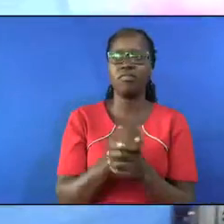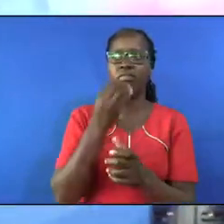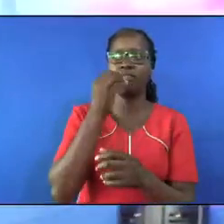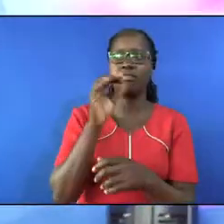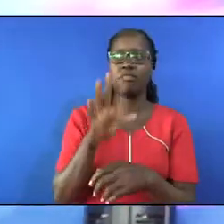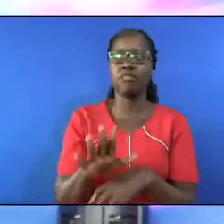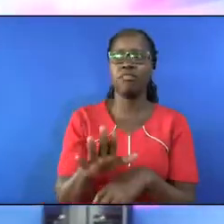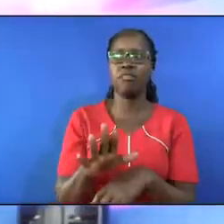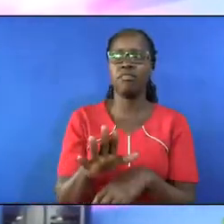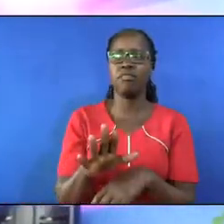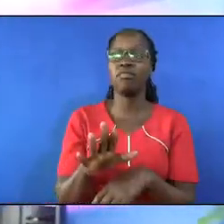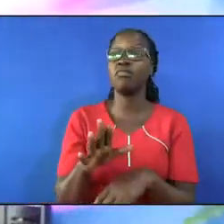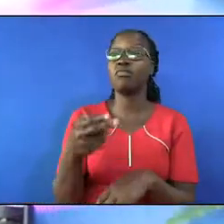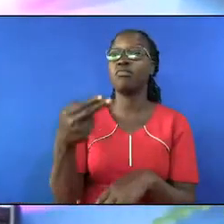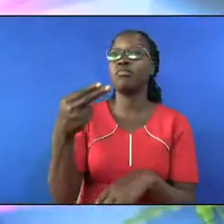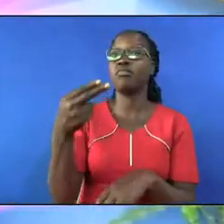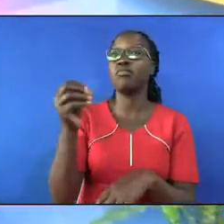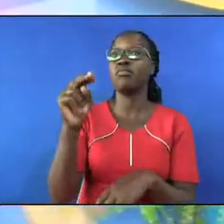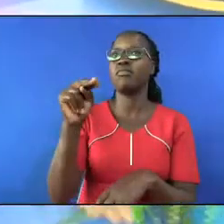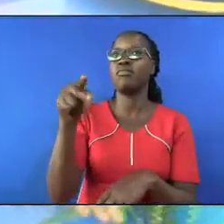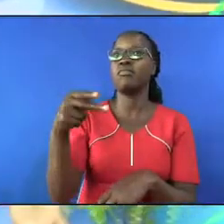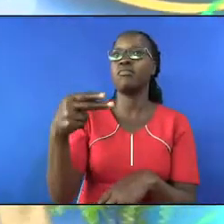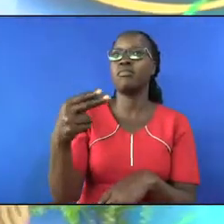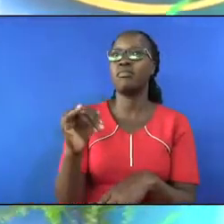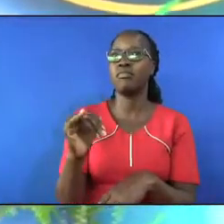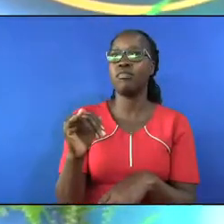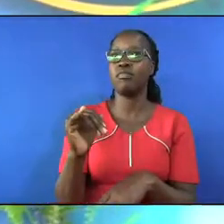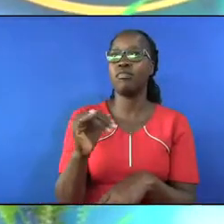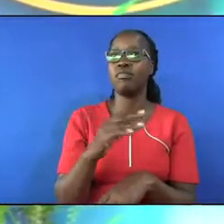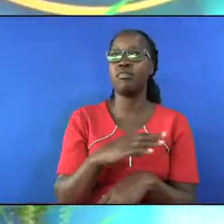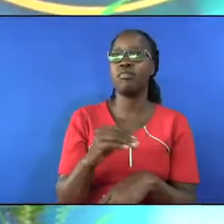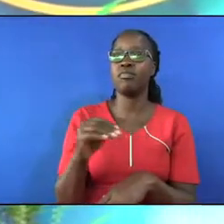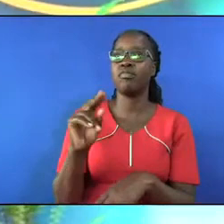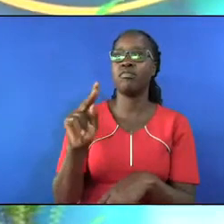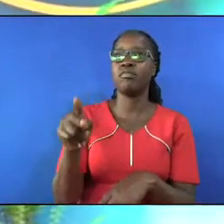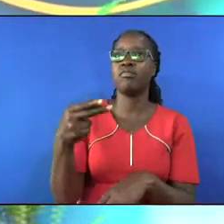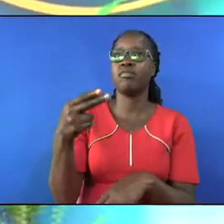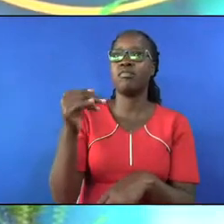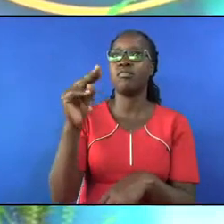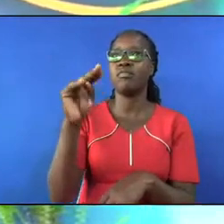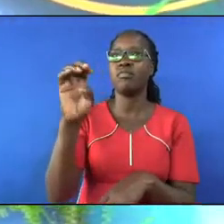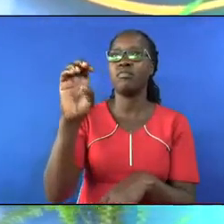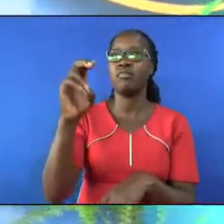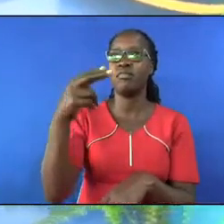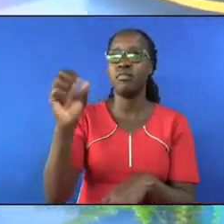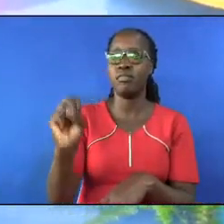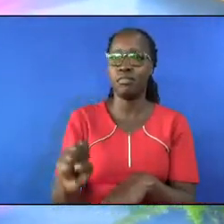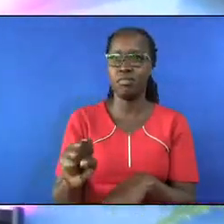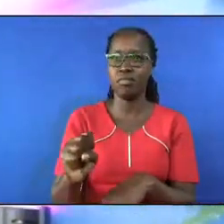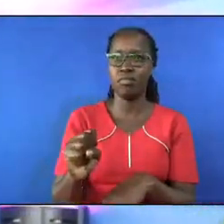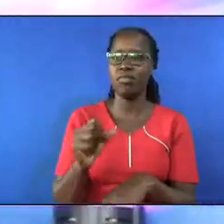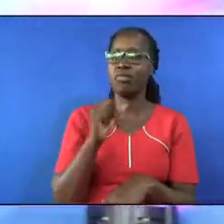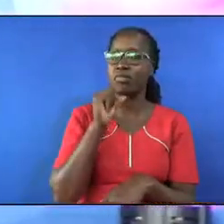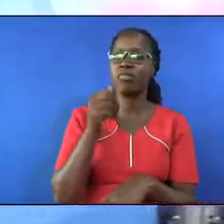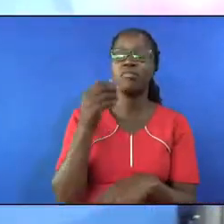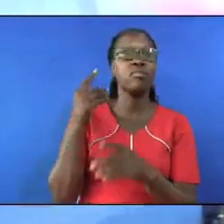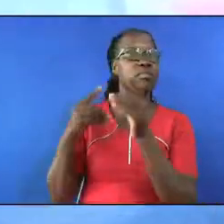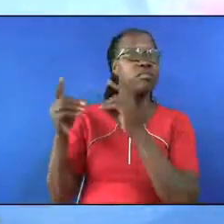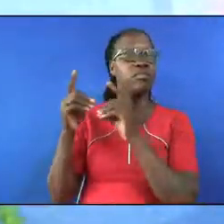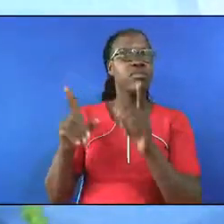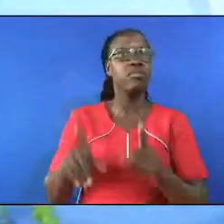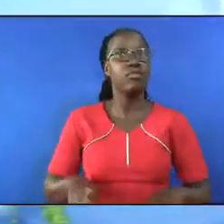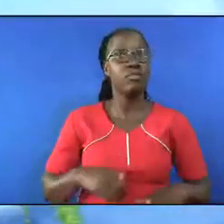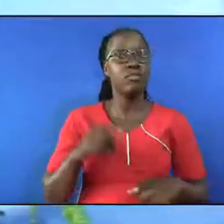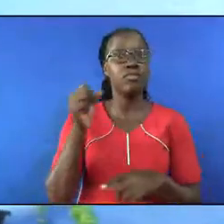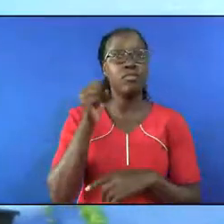curse that Hophni and Phinehas received actually went down to generations, and God promised that none of your descendants are going to live